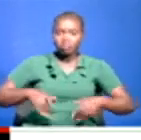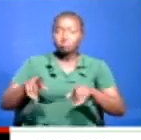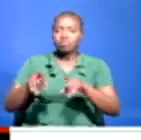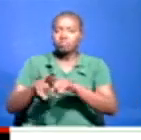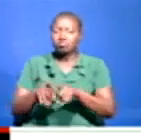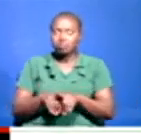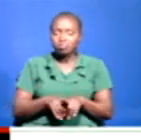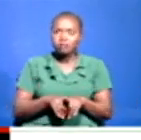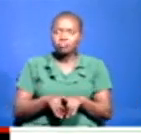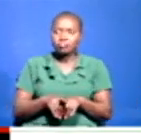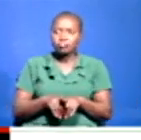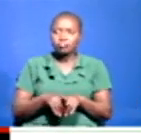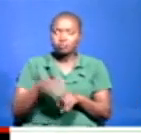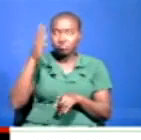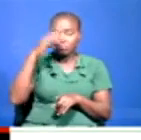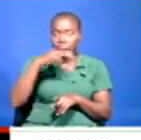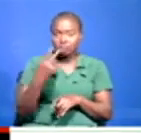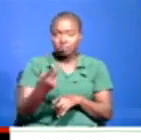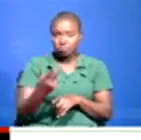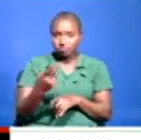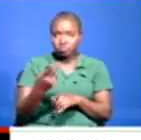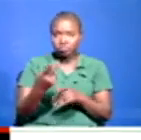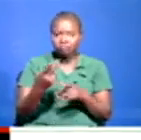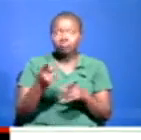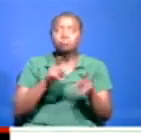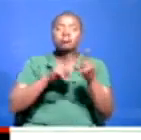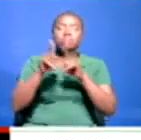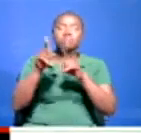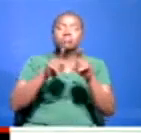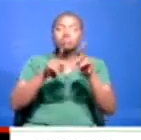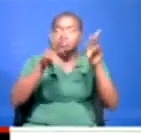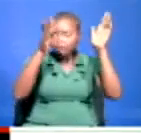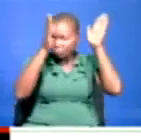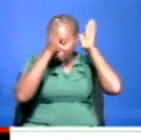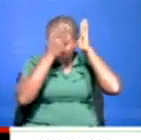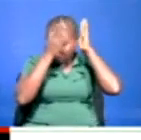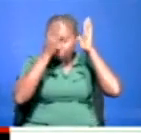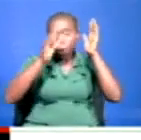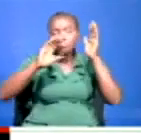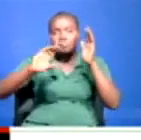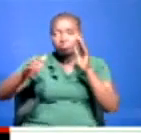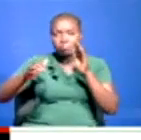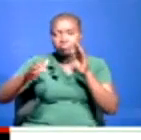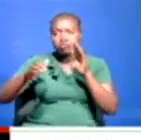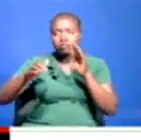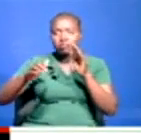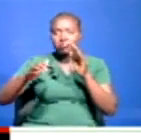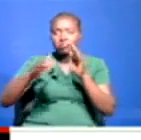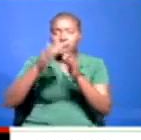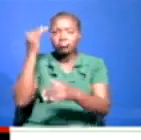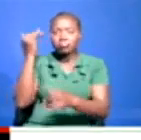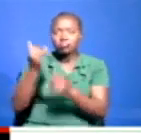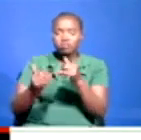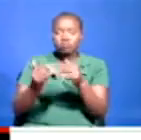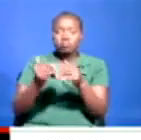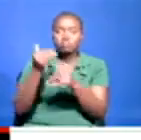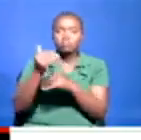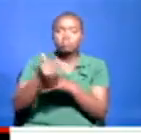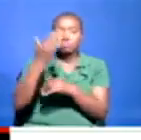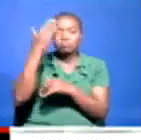This comes as a two-day tour of his Kakamega county. Obviously, the visit of the Kakamega county ended after